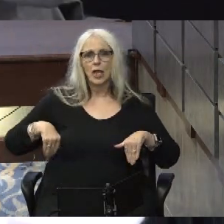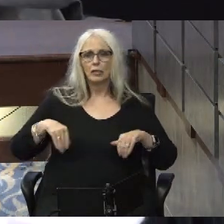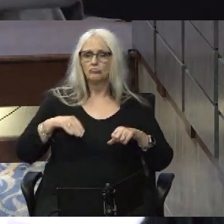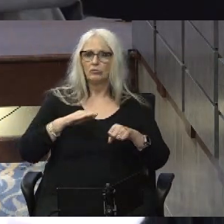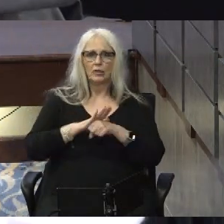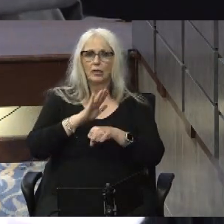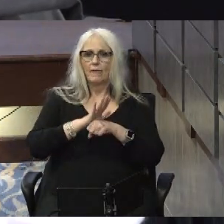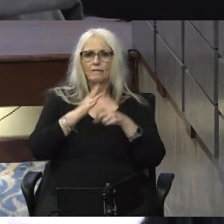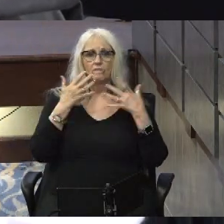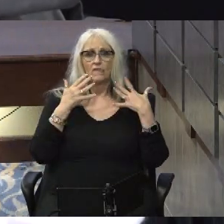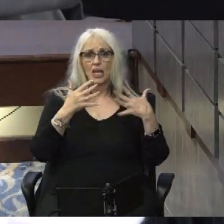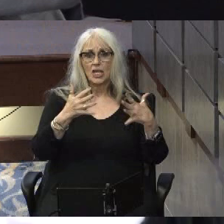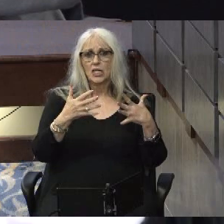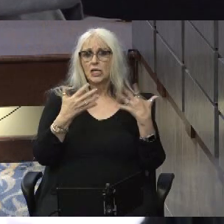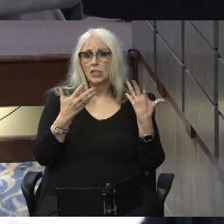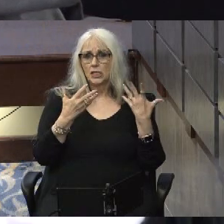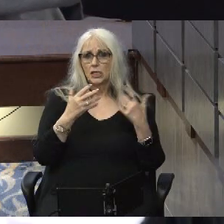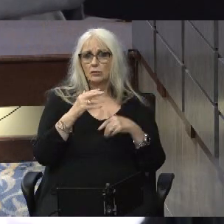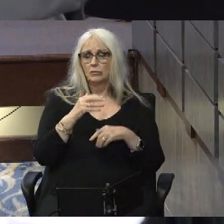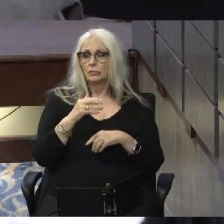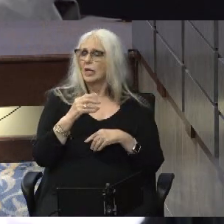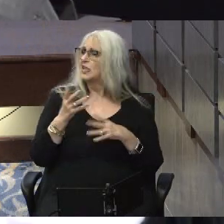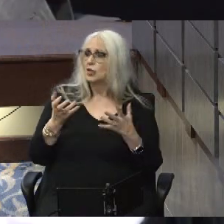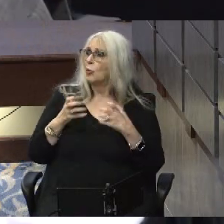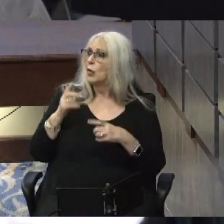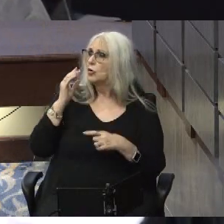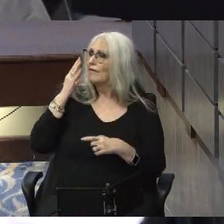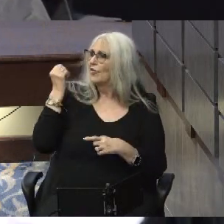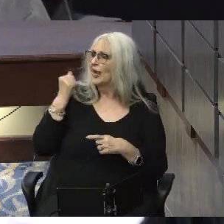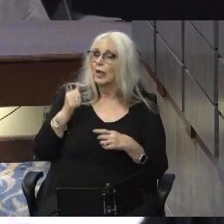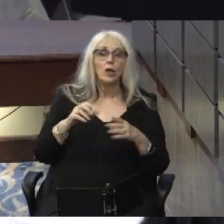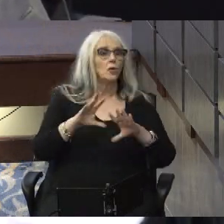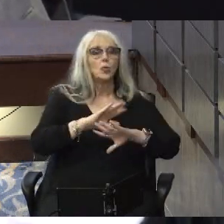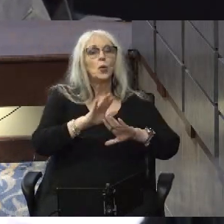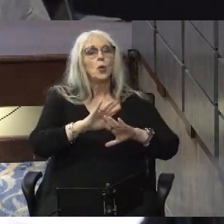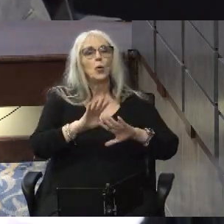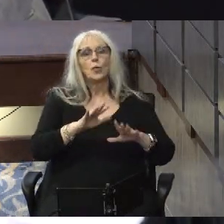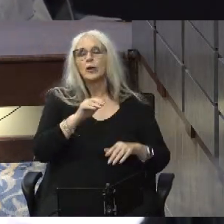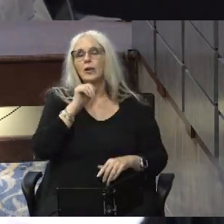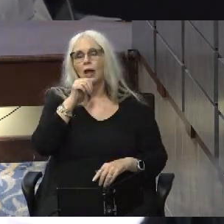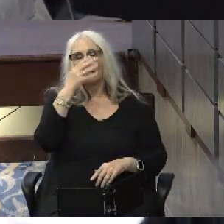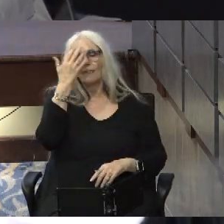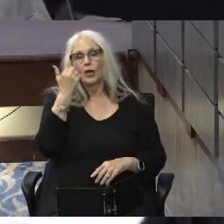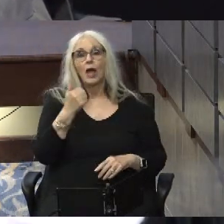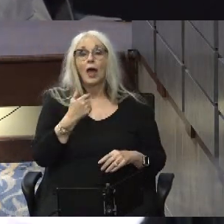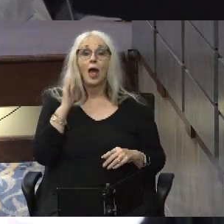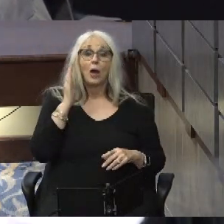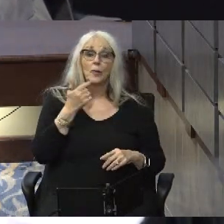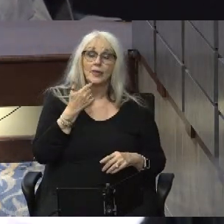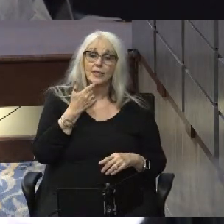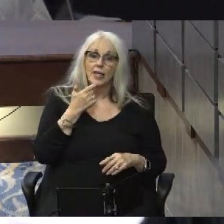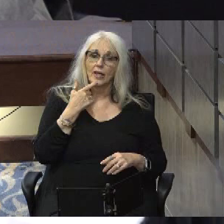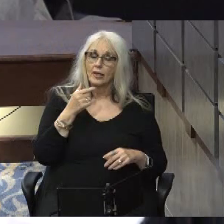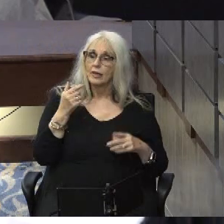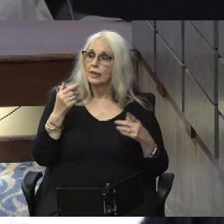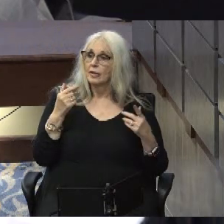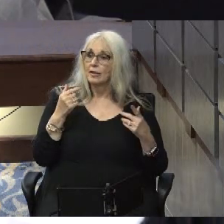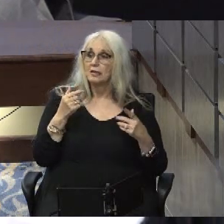you all the different sites. Just didn't We want wanted us to forget, Paul. No, that's ma'am. all. We won't. And I will say this, Especially Andrew and now. his team has